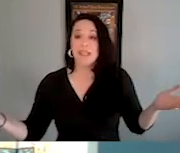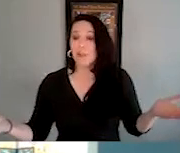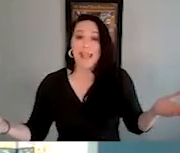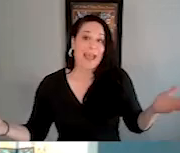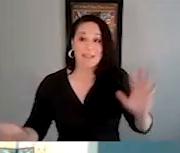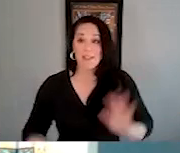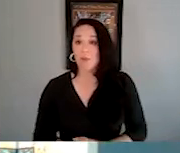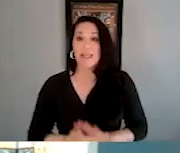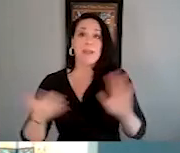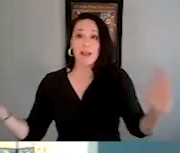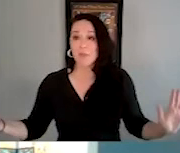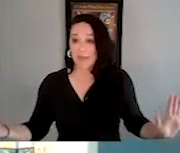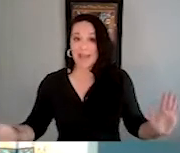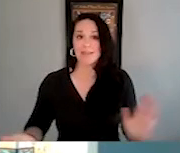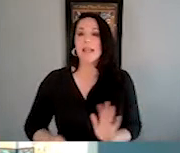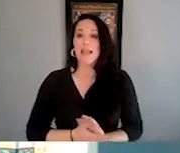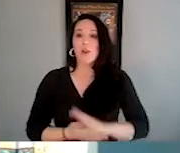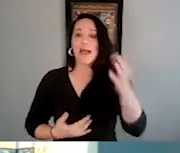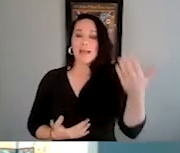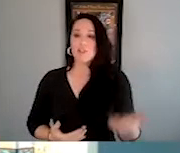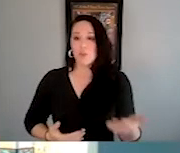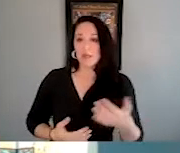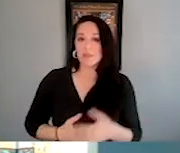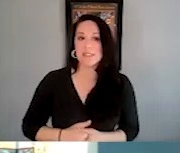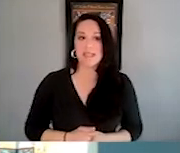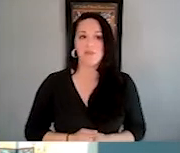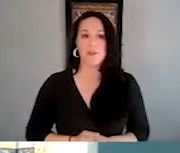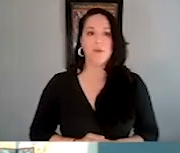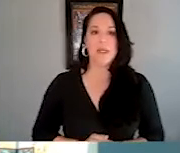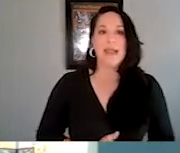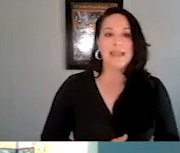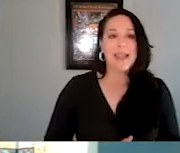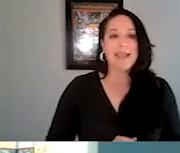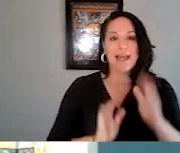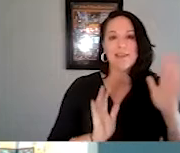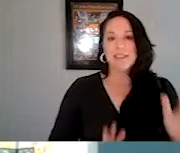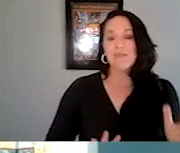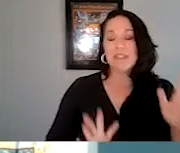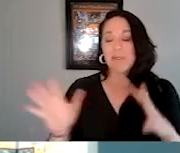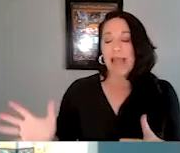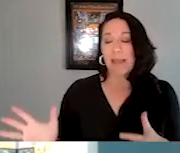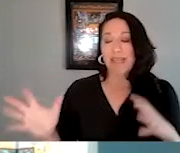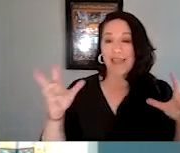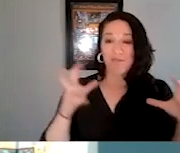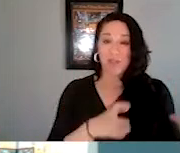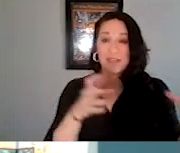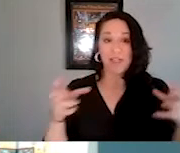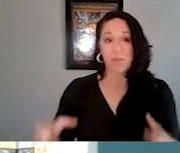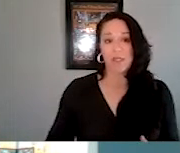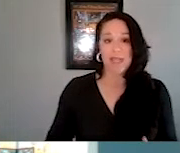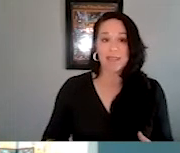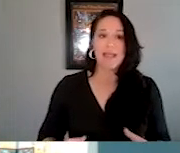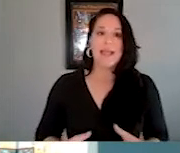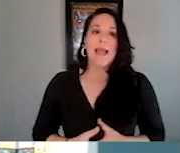they get their gas, where they pick up their meds and go ahead and do one of these scans for you. Again, it allows them to see what's happening and feel